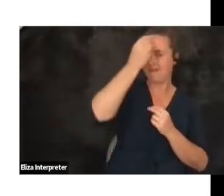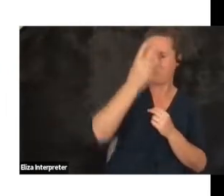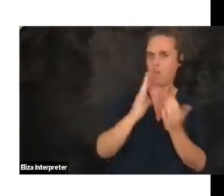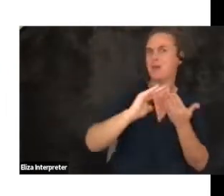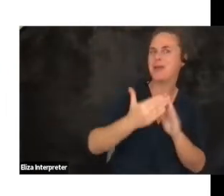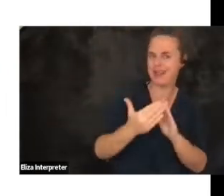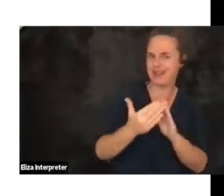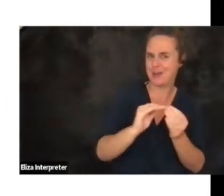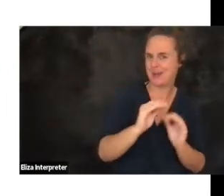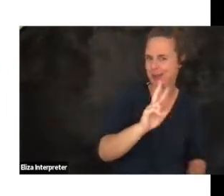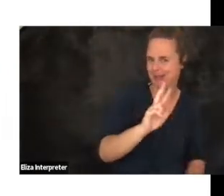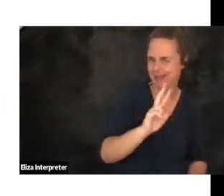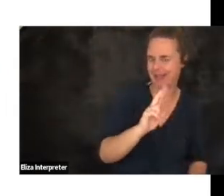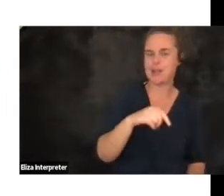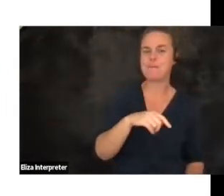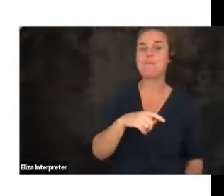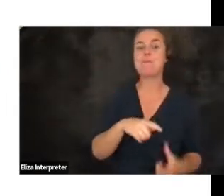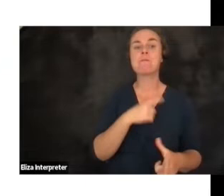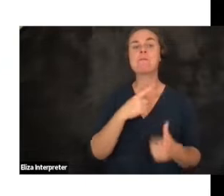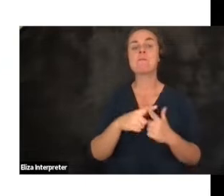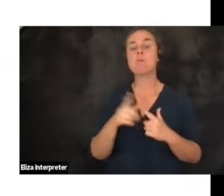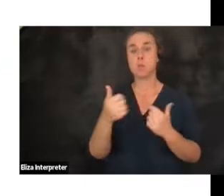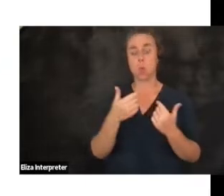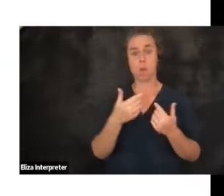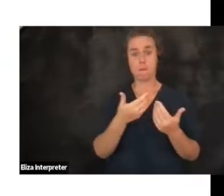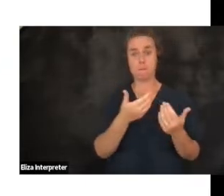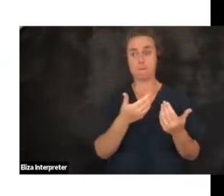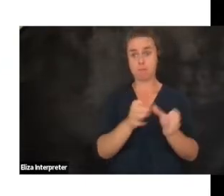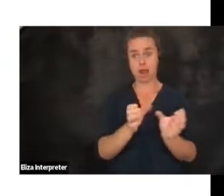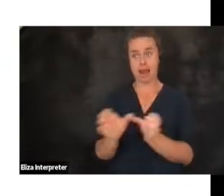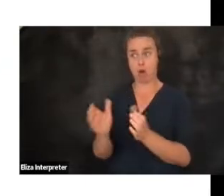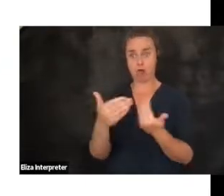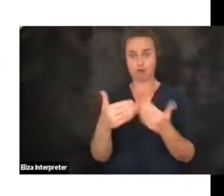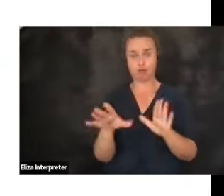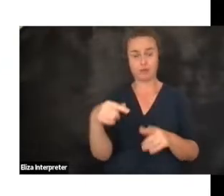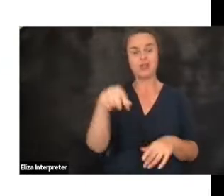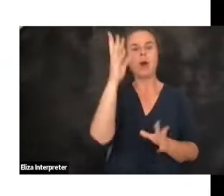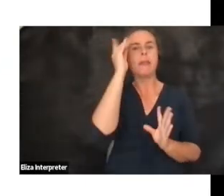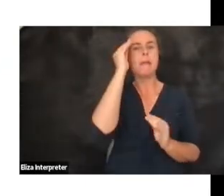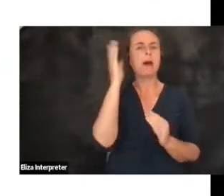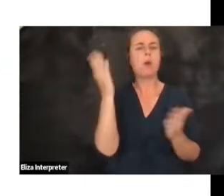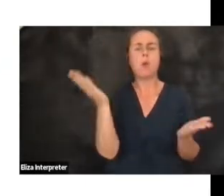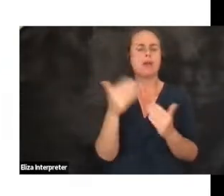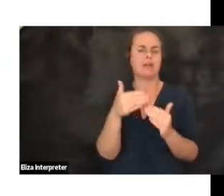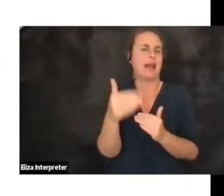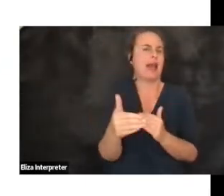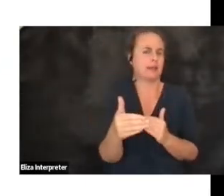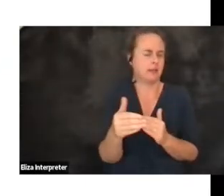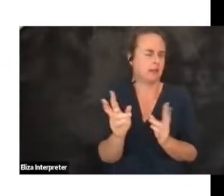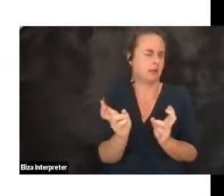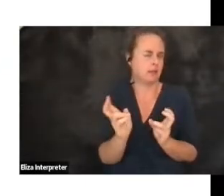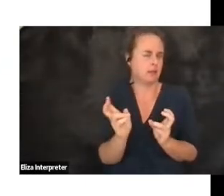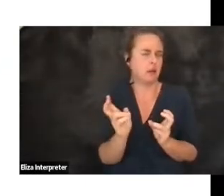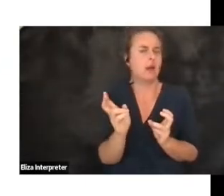community. And then in your breakout rooms later in the day, you'll be thinking about what's next, given the state of